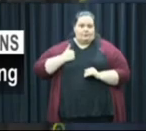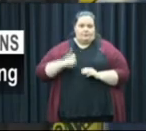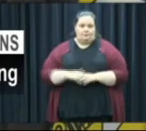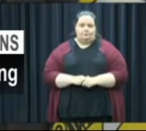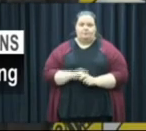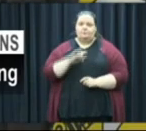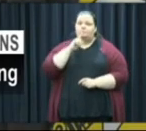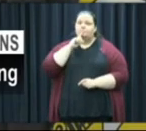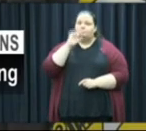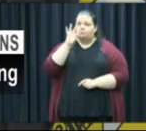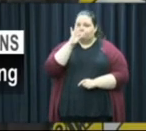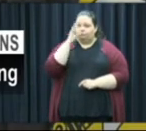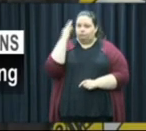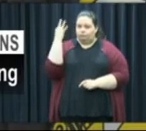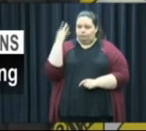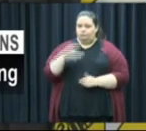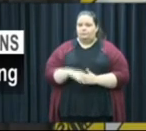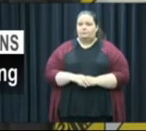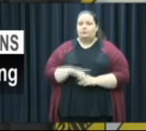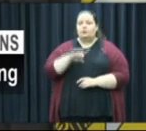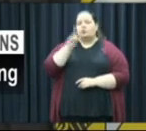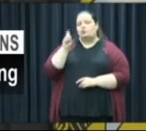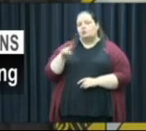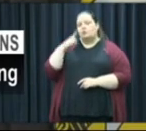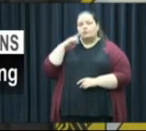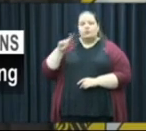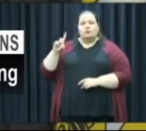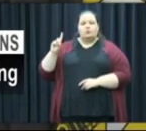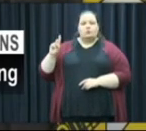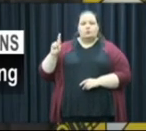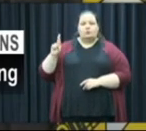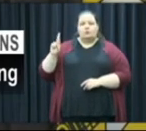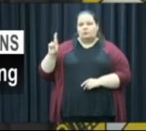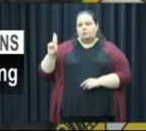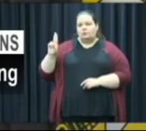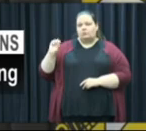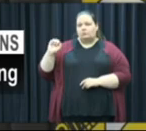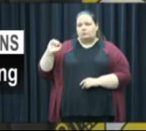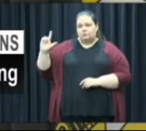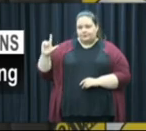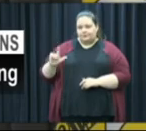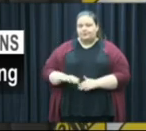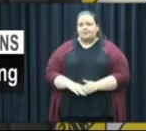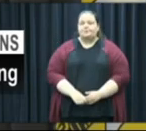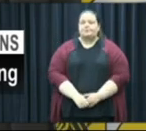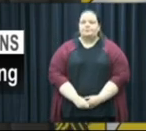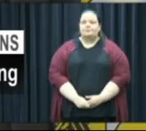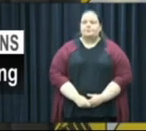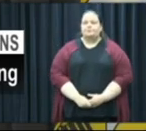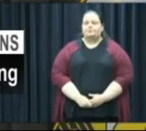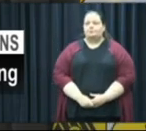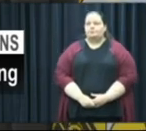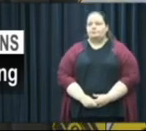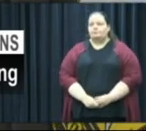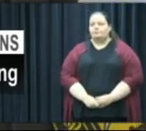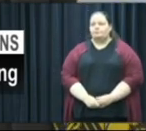Oui, bonjour. Ma question est pour la Dr. Russell. En fait, je regarde à l'échelle nationale, vraiment, le Nouveau-Brunswick tire son épingle du